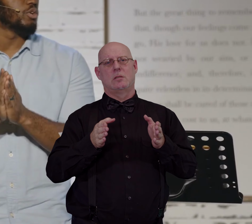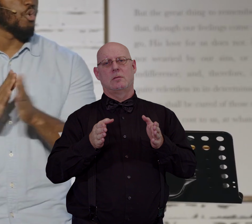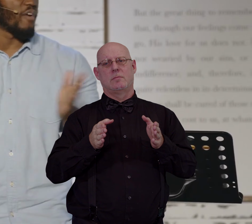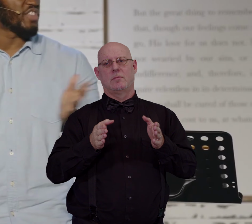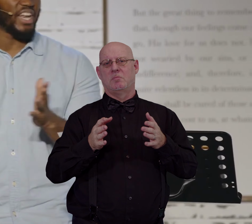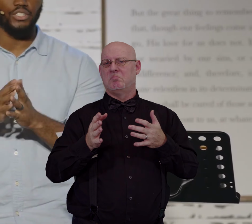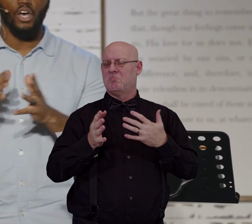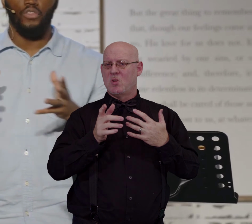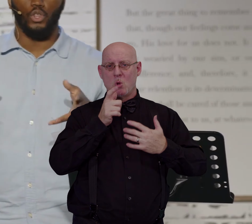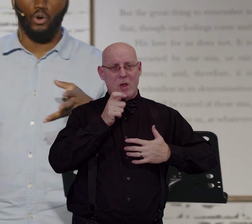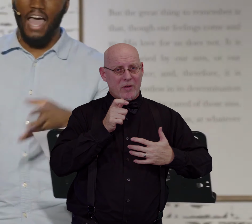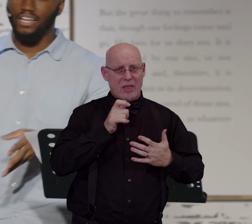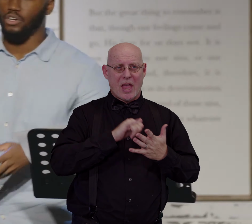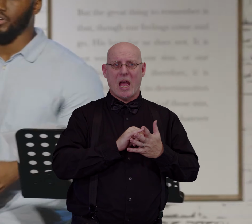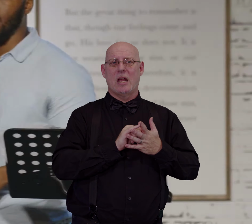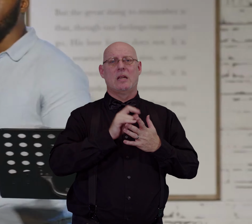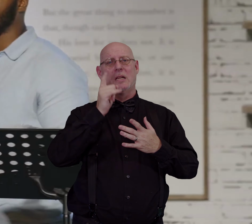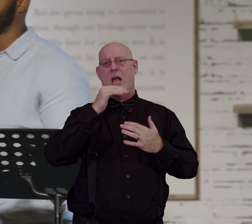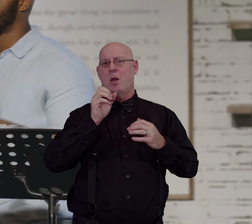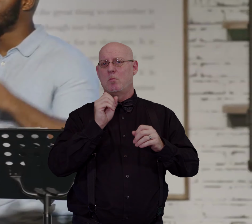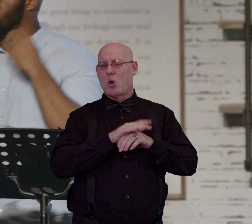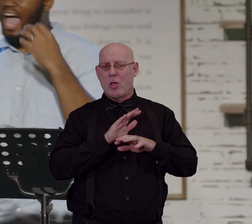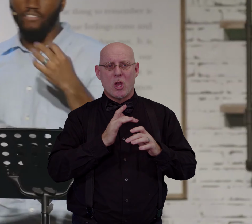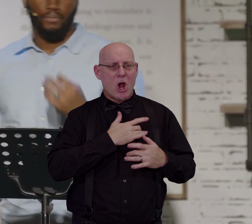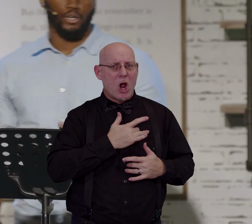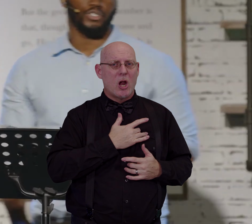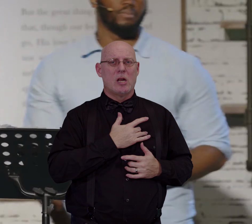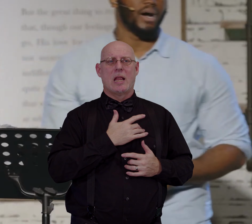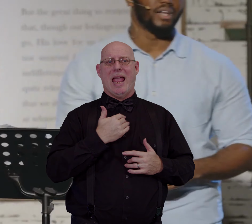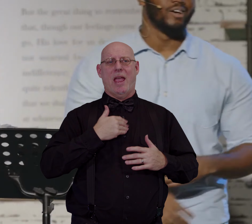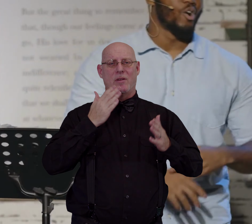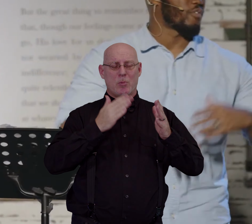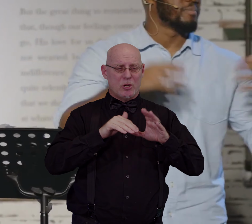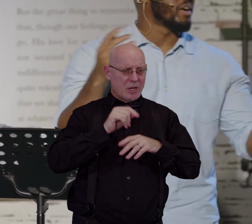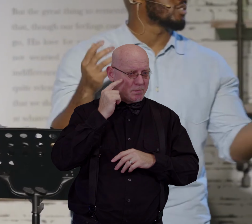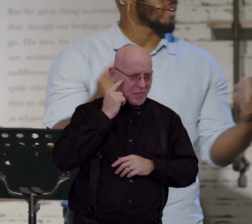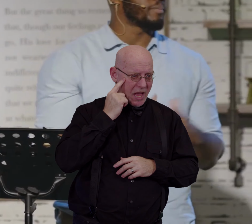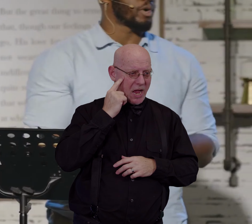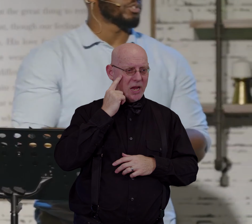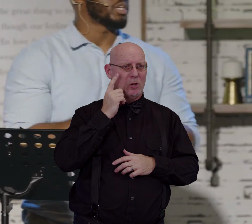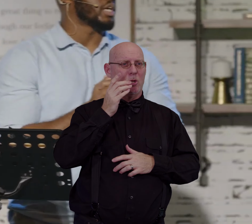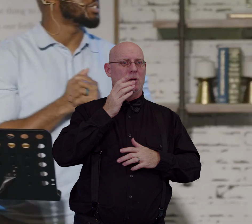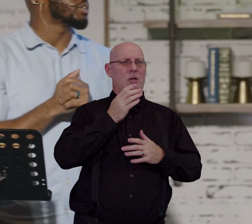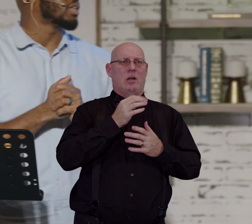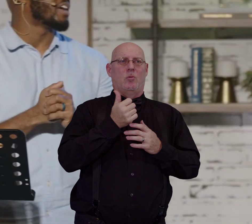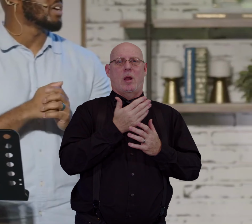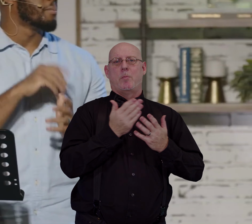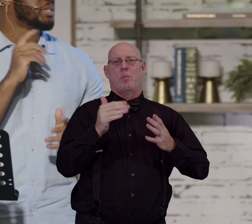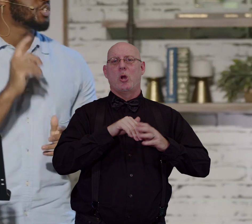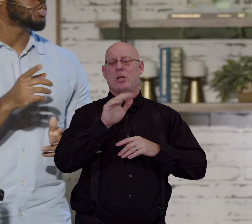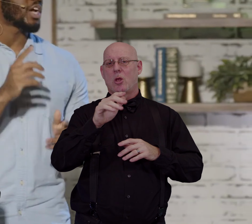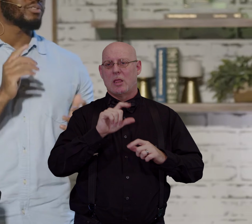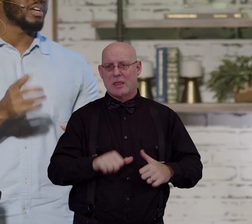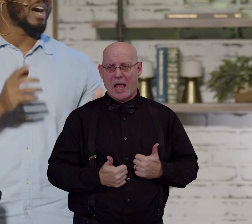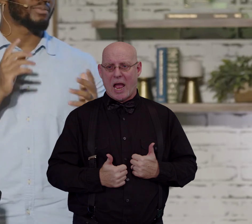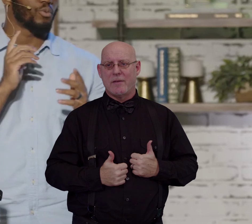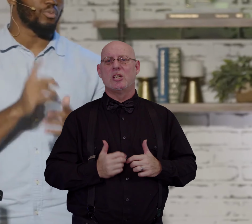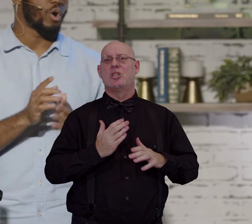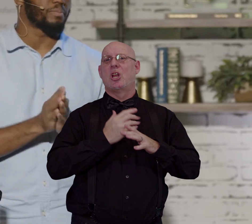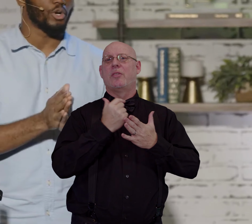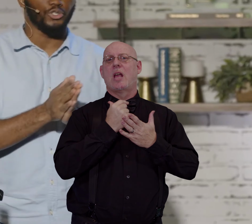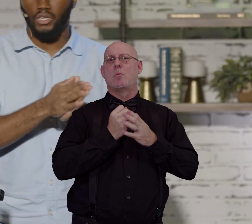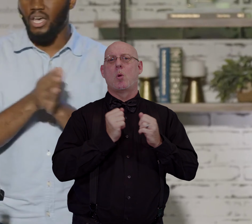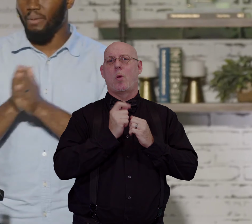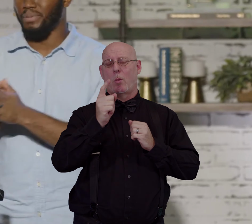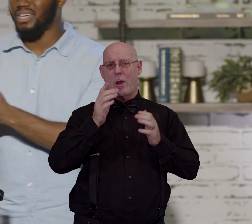person, whoever that is the Lord has on your heart, if you already have a person in mind, or if he brings a random person into your life, but just share the gospel with